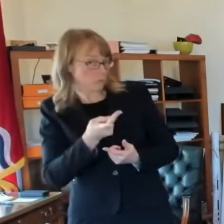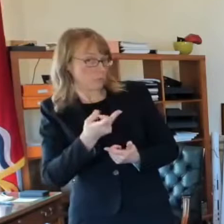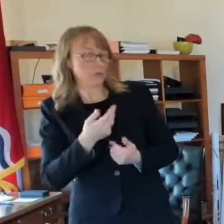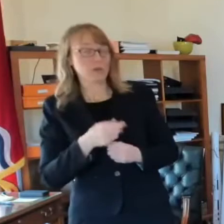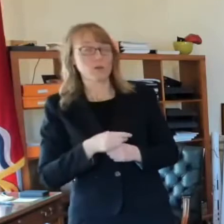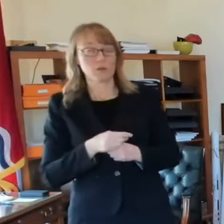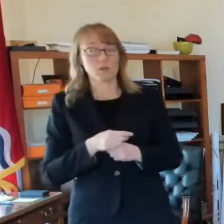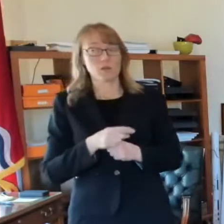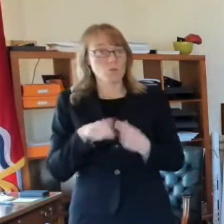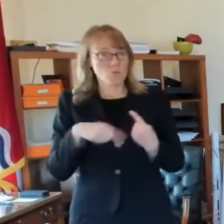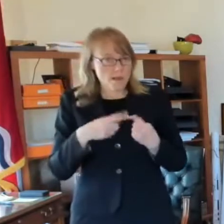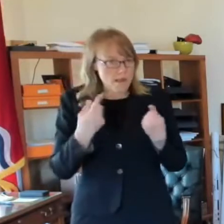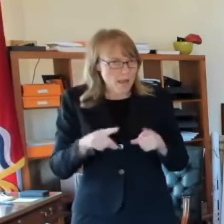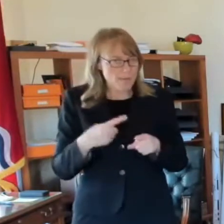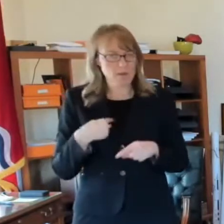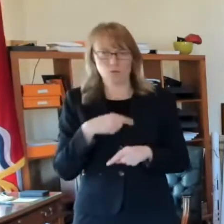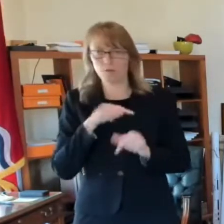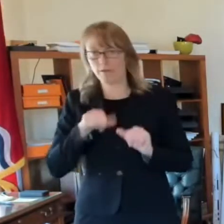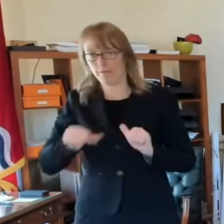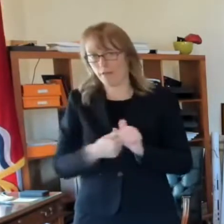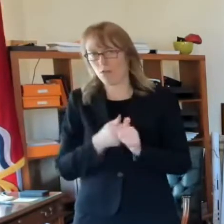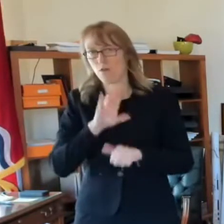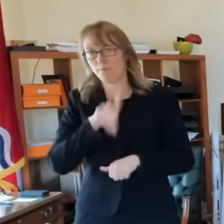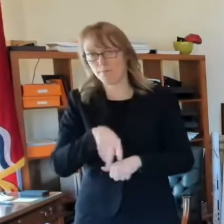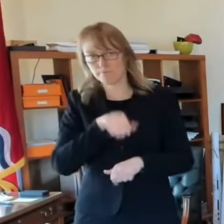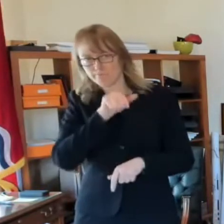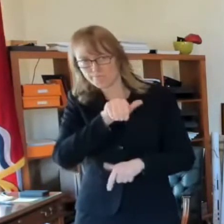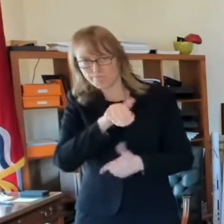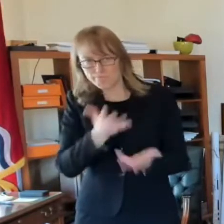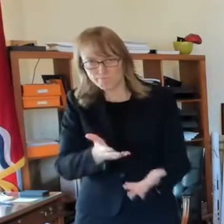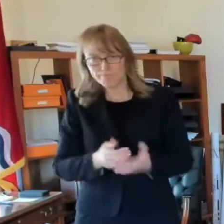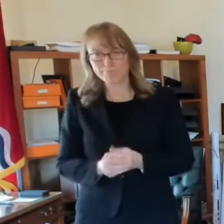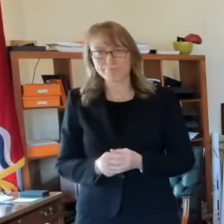follow up on that. As you may know, we've given